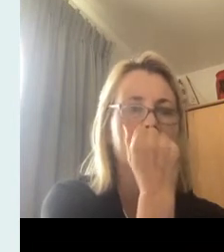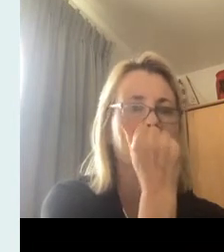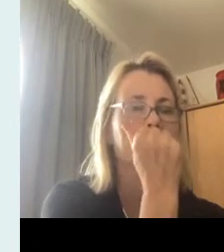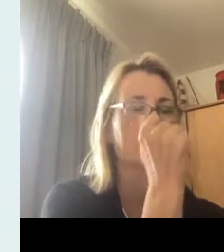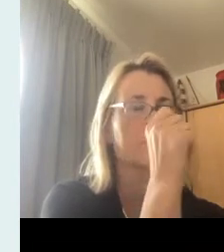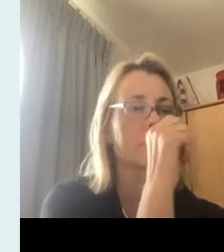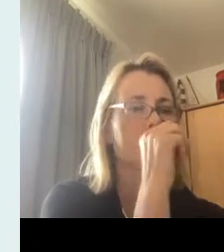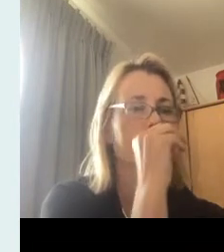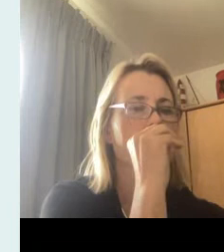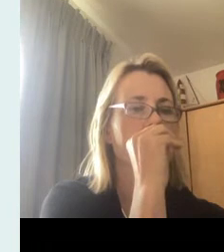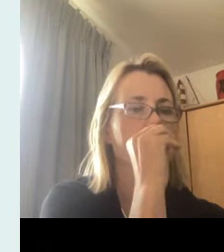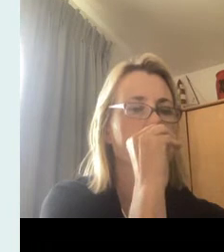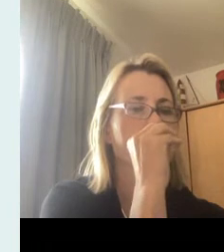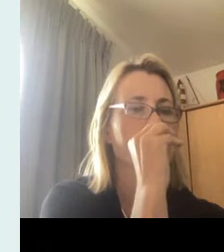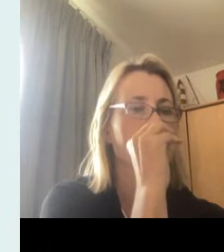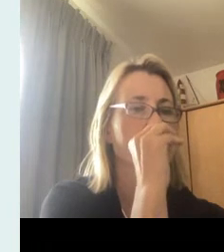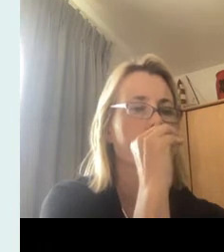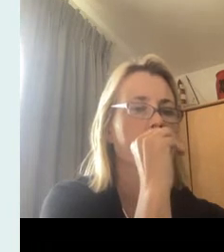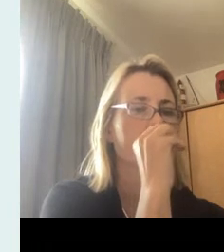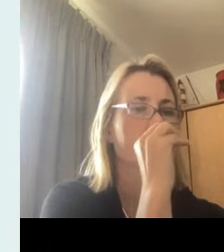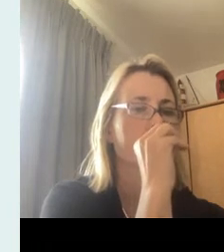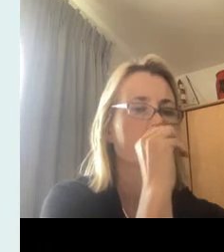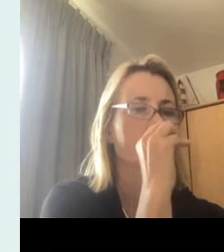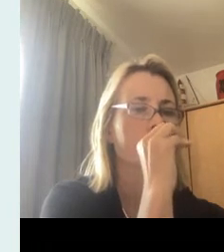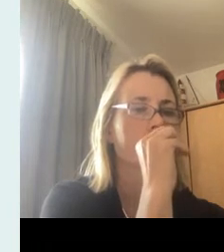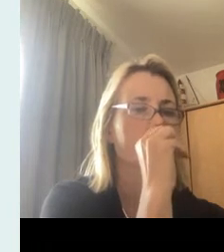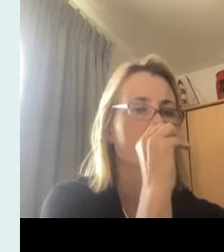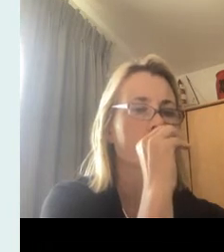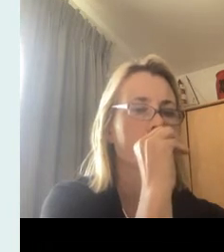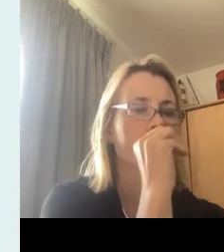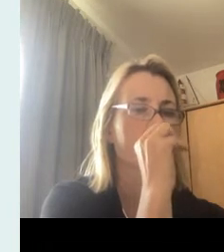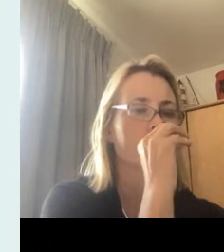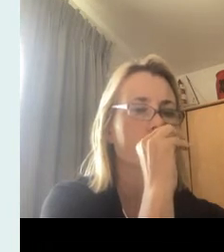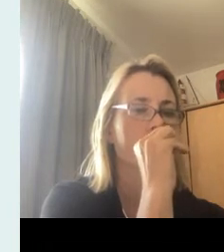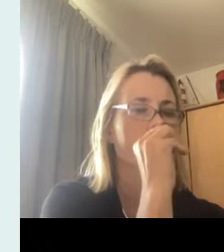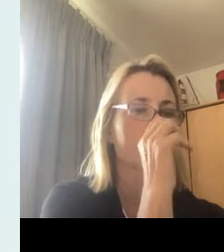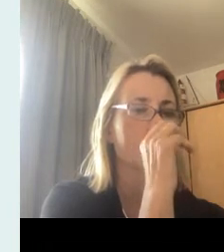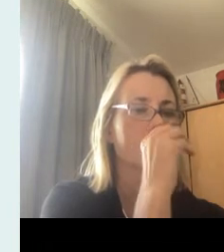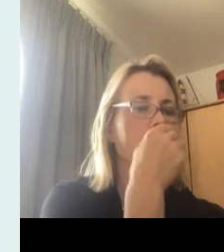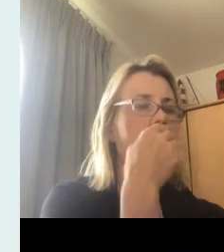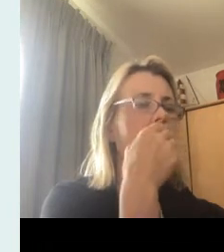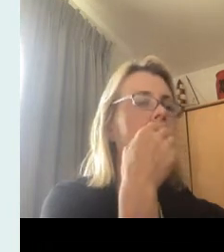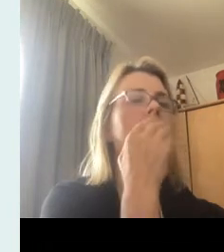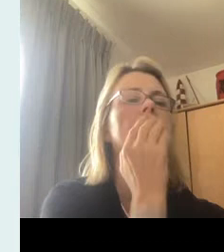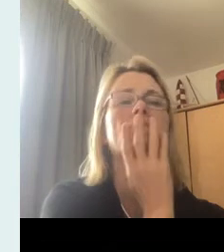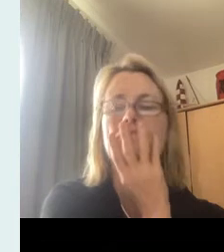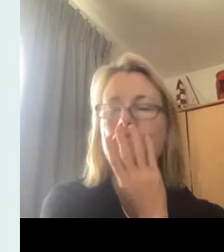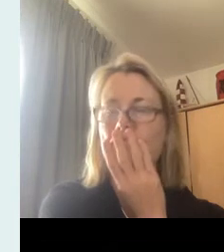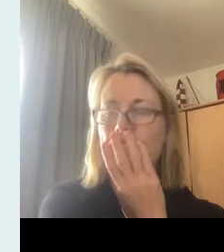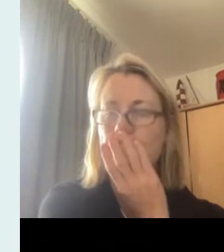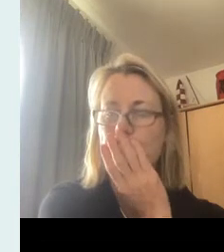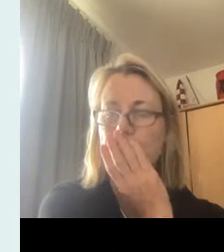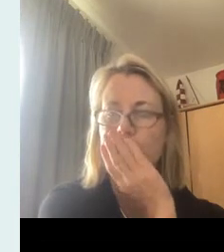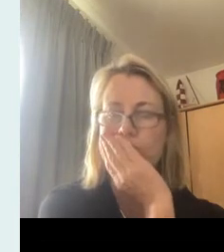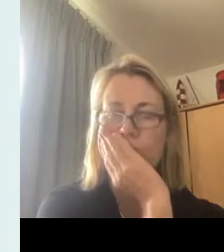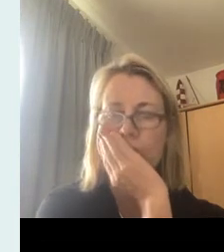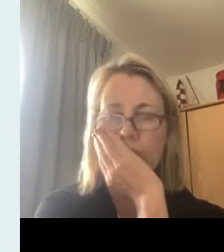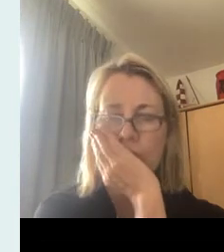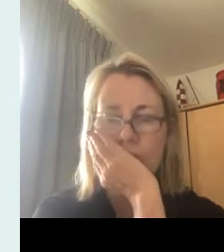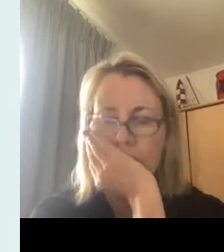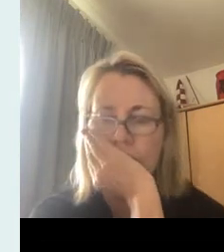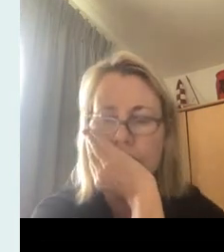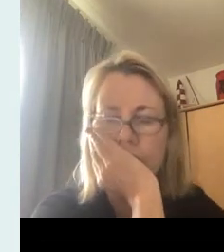a watercourse, a site of scientific interest, or other relevant sites or landmarks that impact or